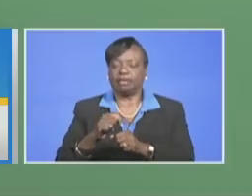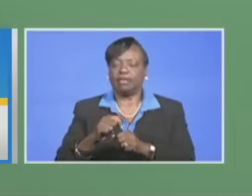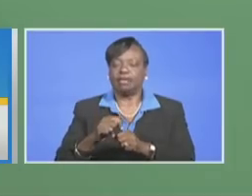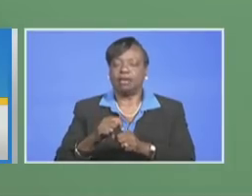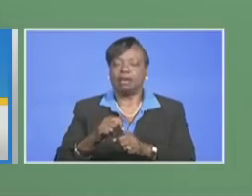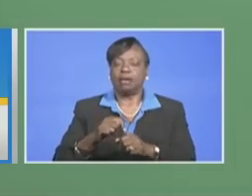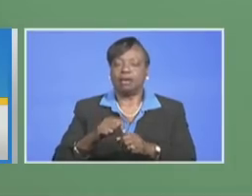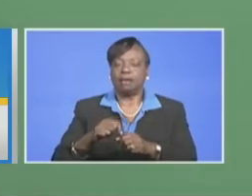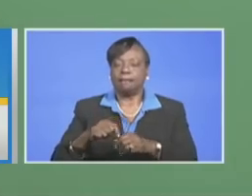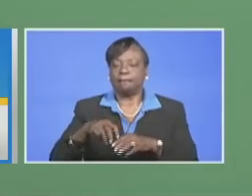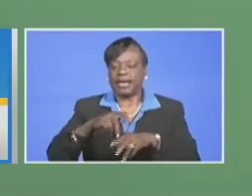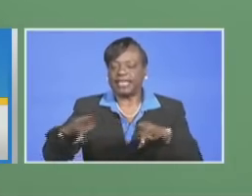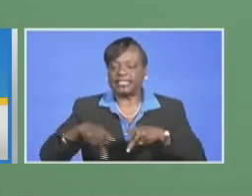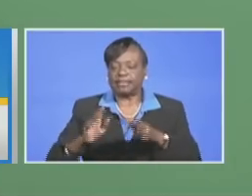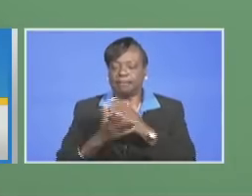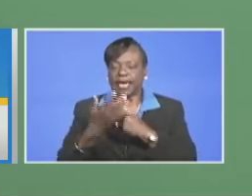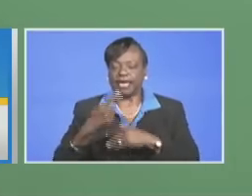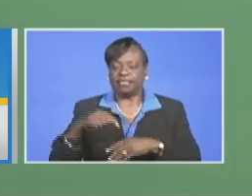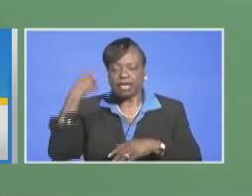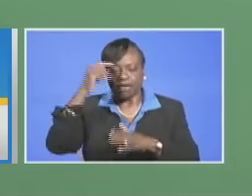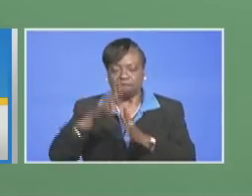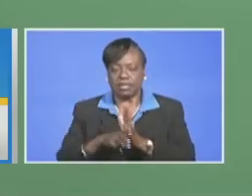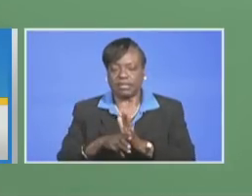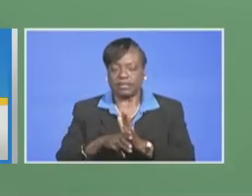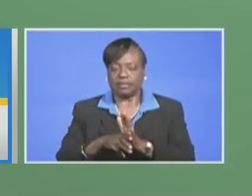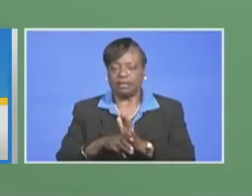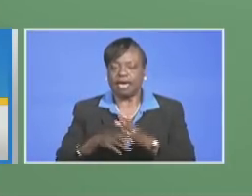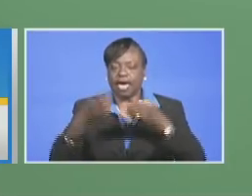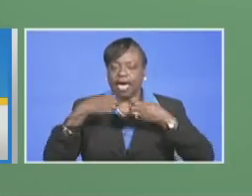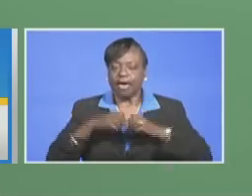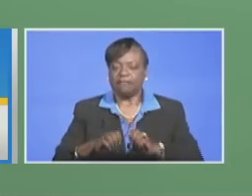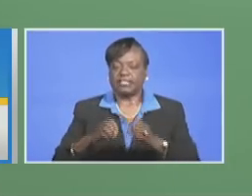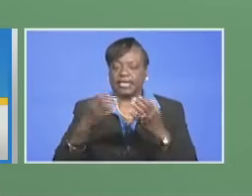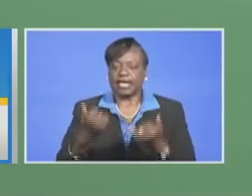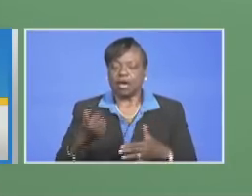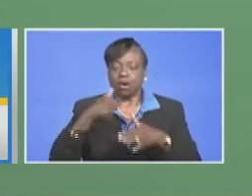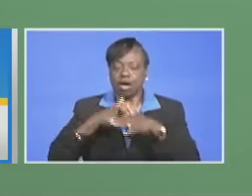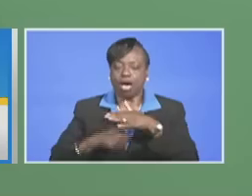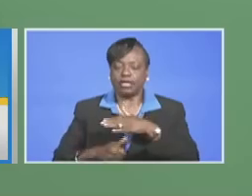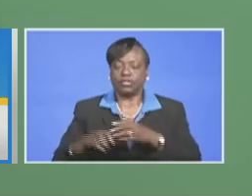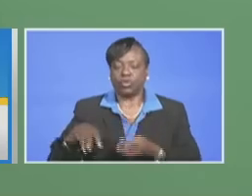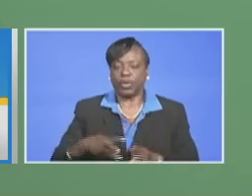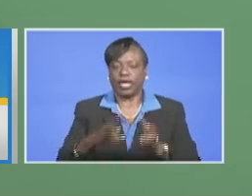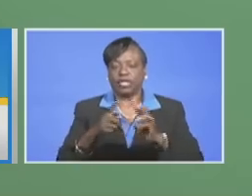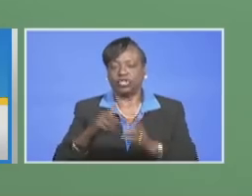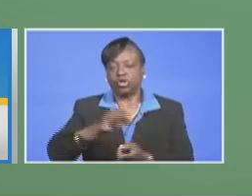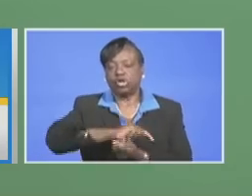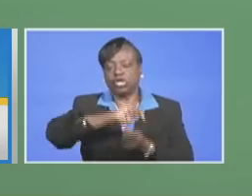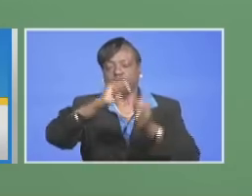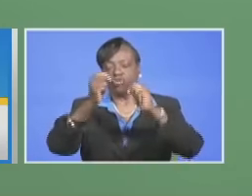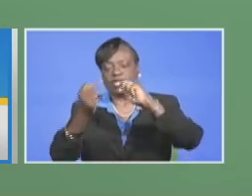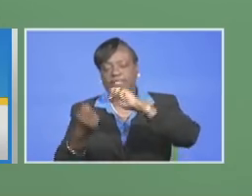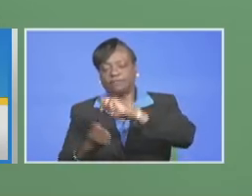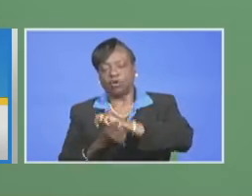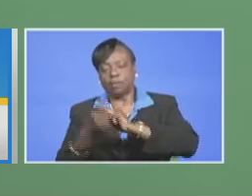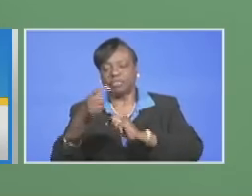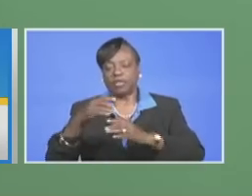government. Already, efforts are underway to transform the building into a